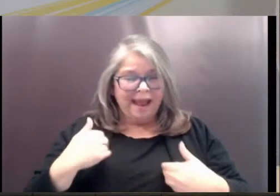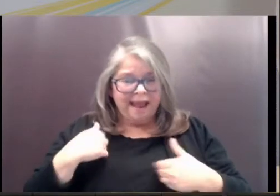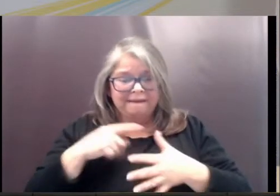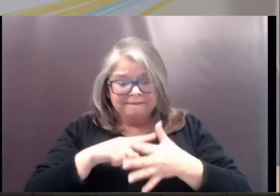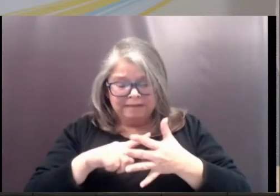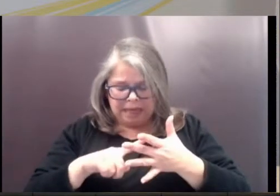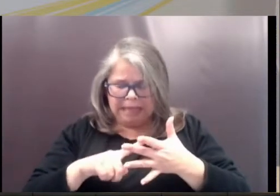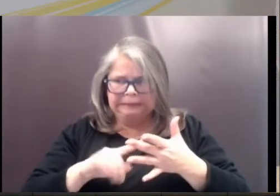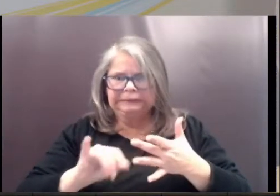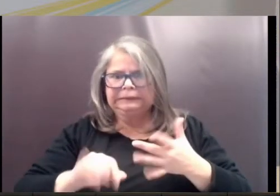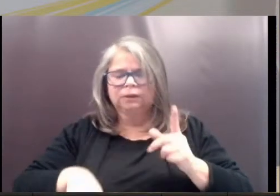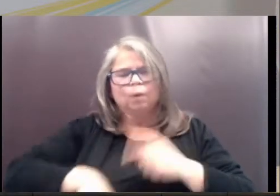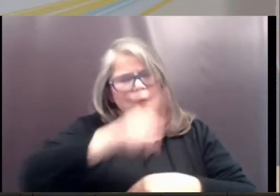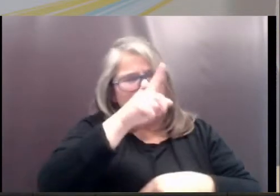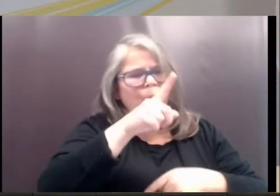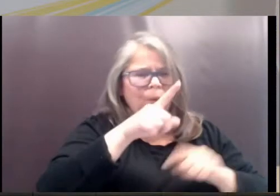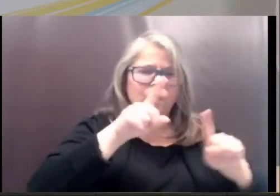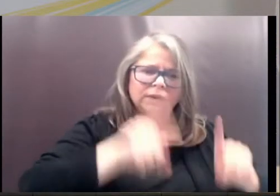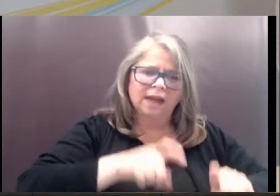the free National COVID Alert app.